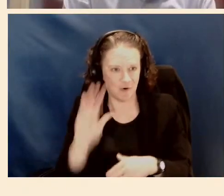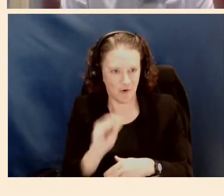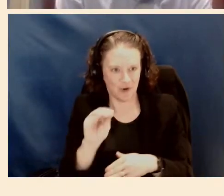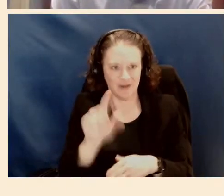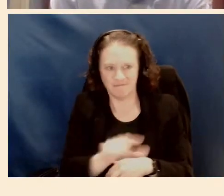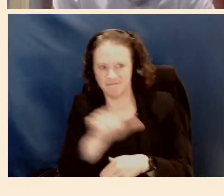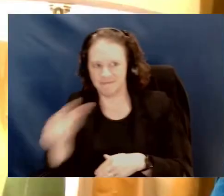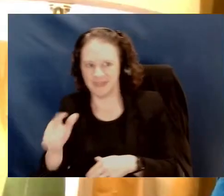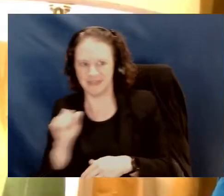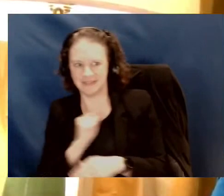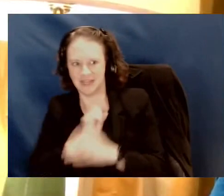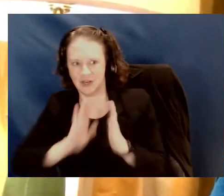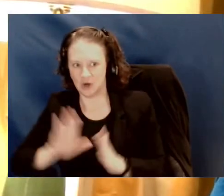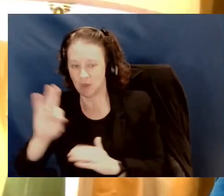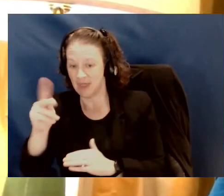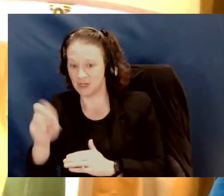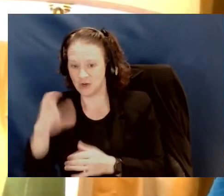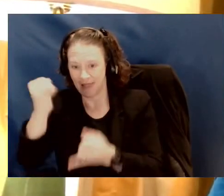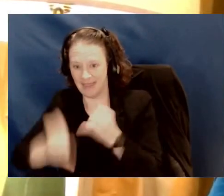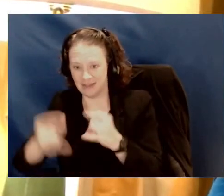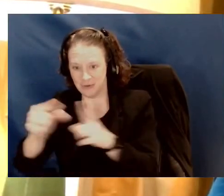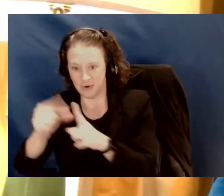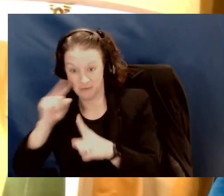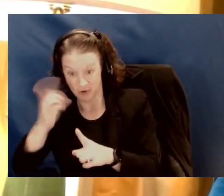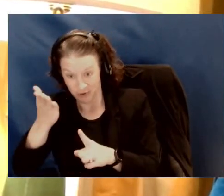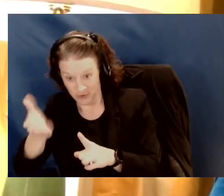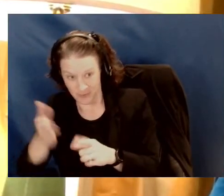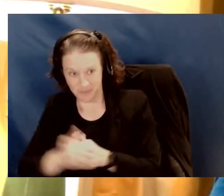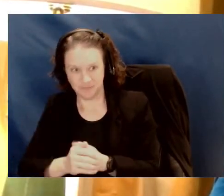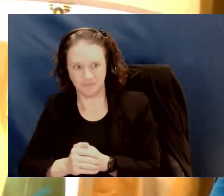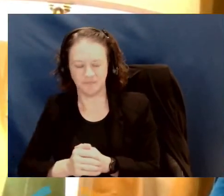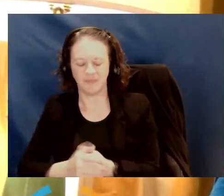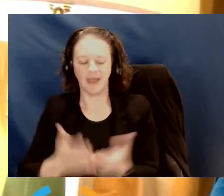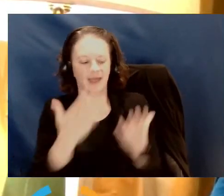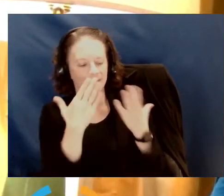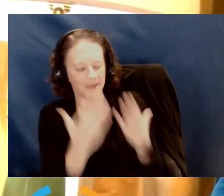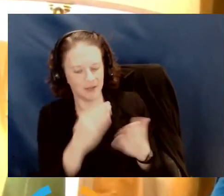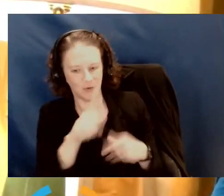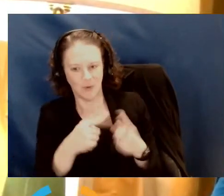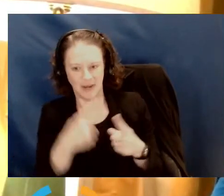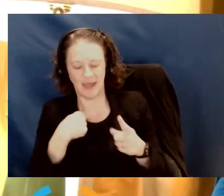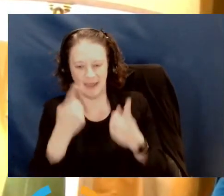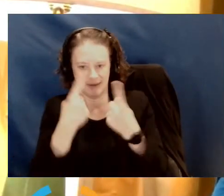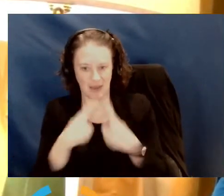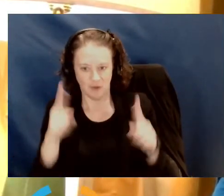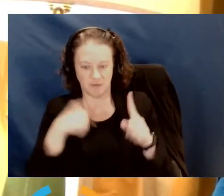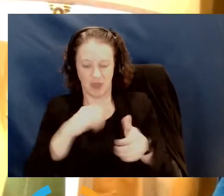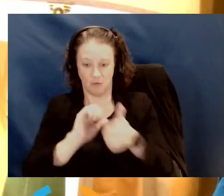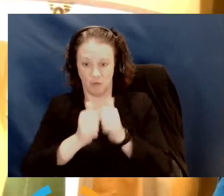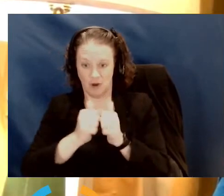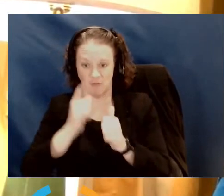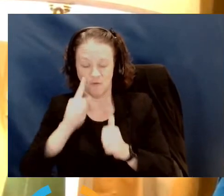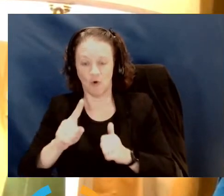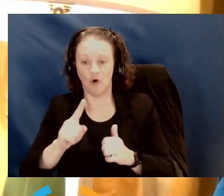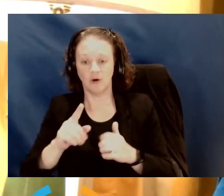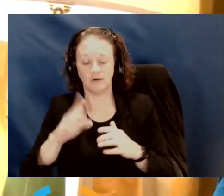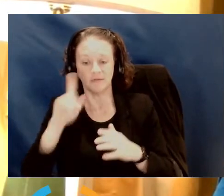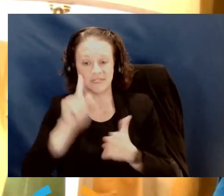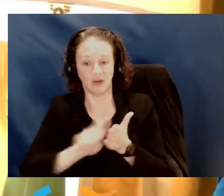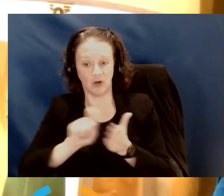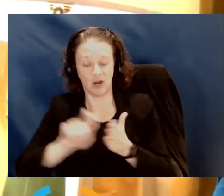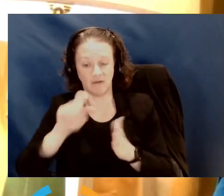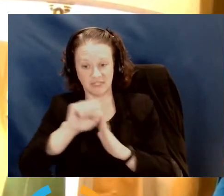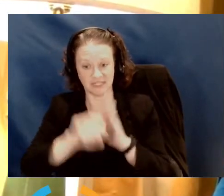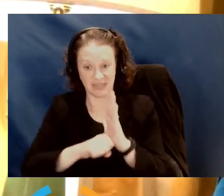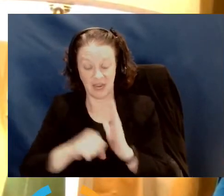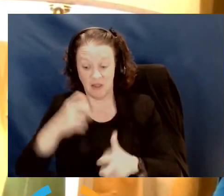you. Thank you. So when I announced my run for Secretary of State, the problems facing Oregon at that time pale in